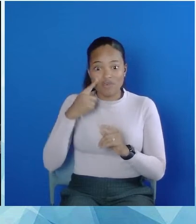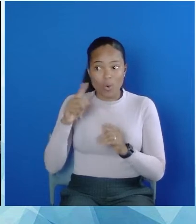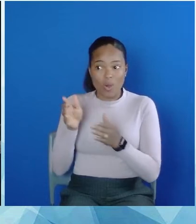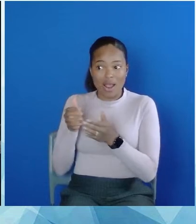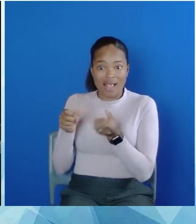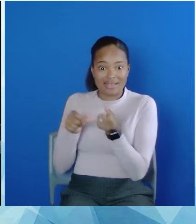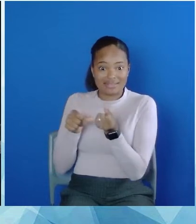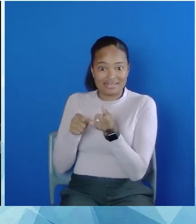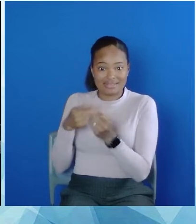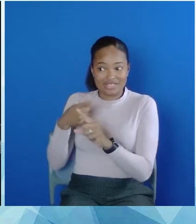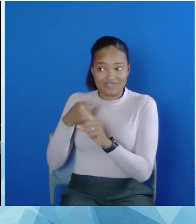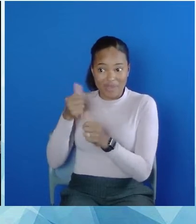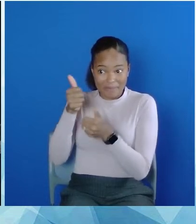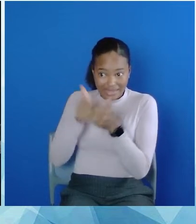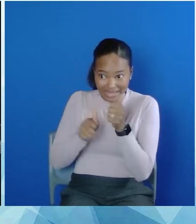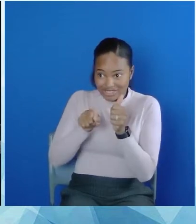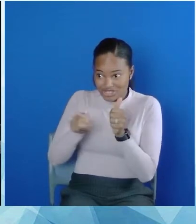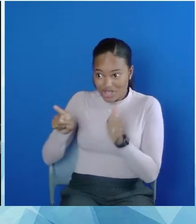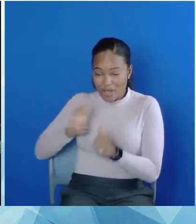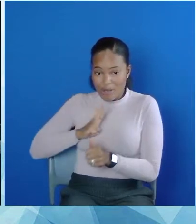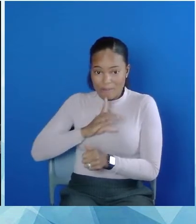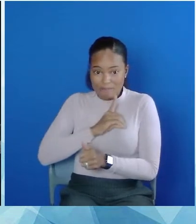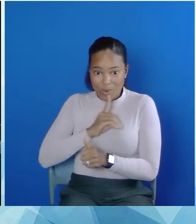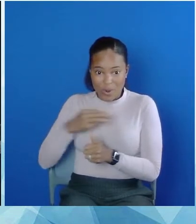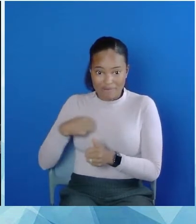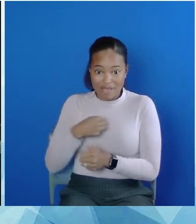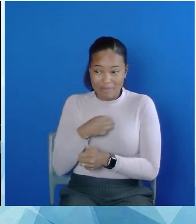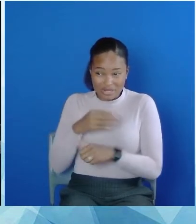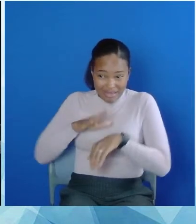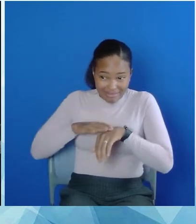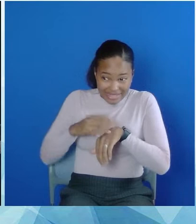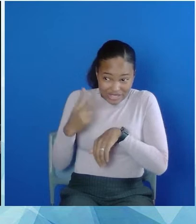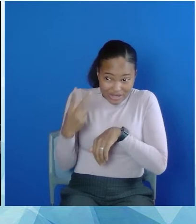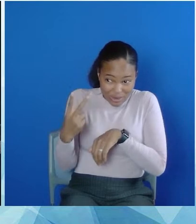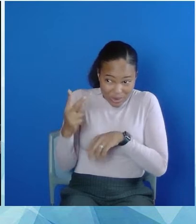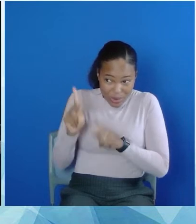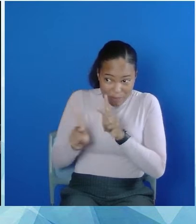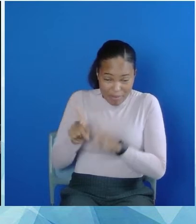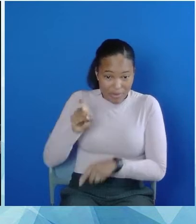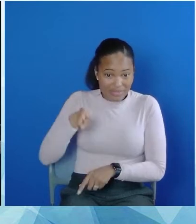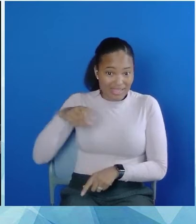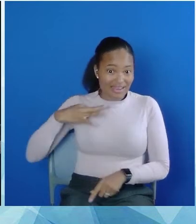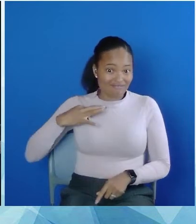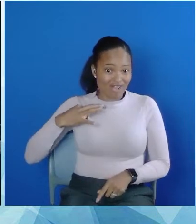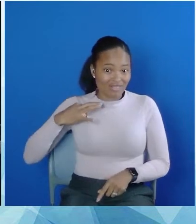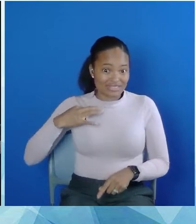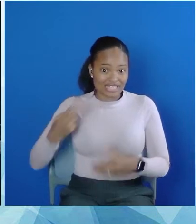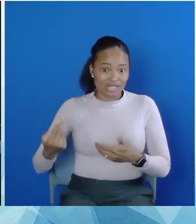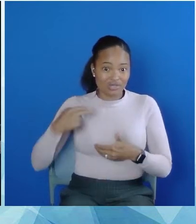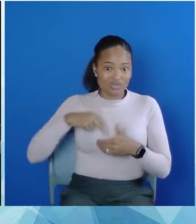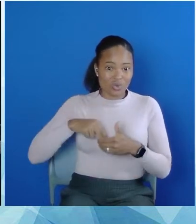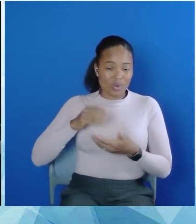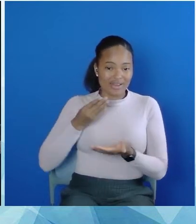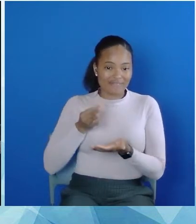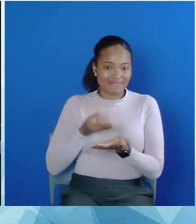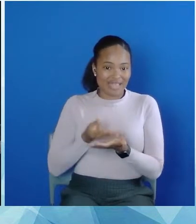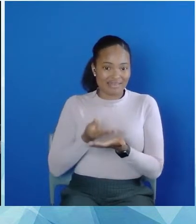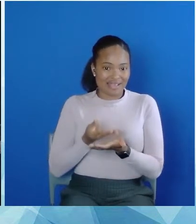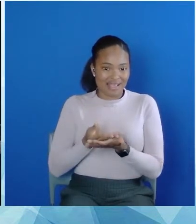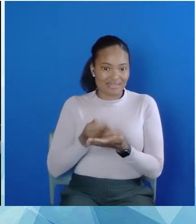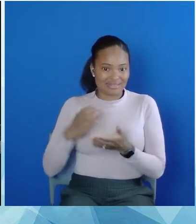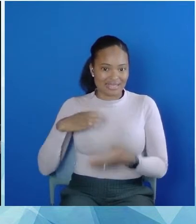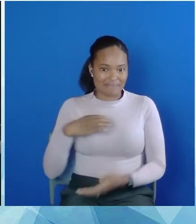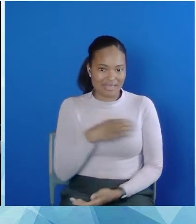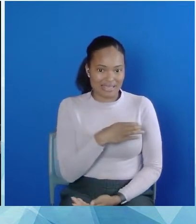members, and that is for at least 2 of you to at least volunteer to be on the Finance Committee. The only